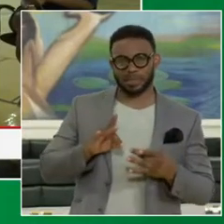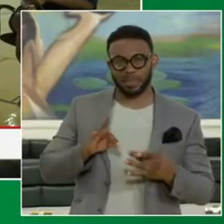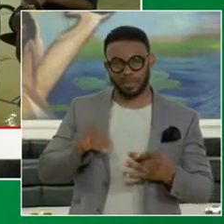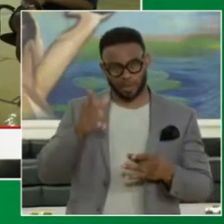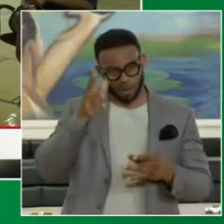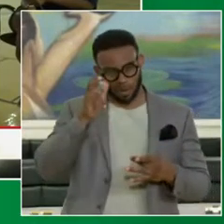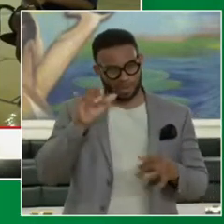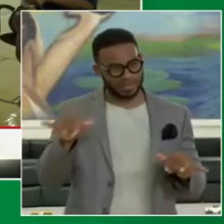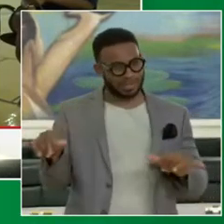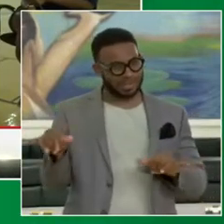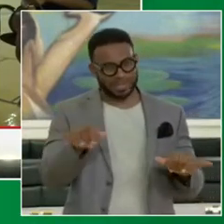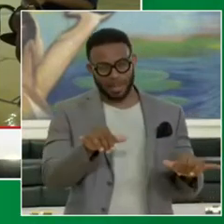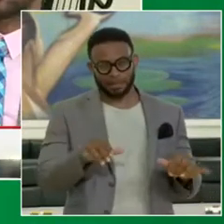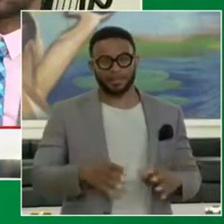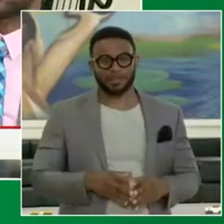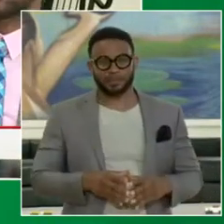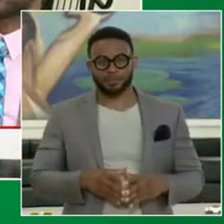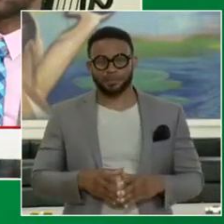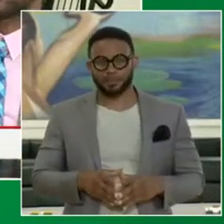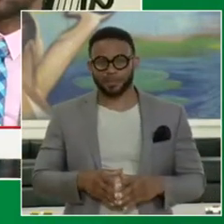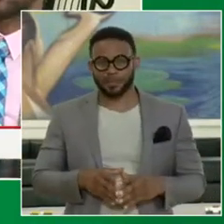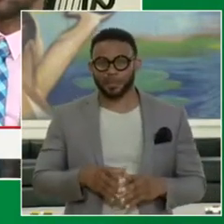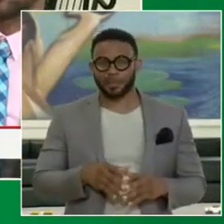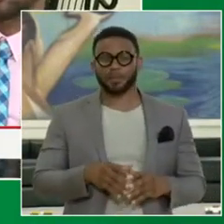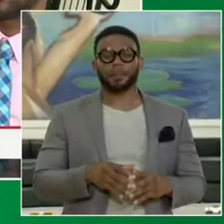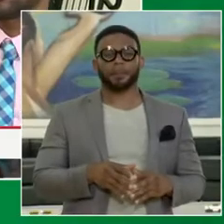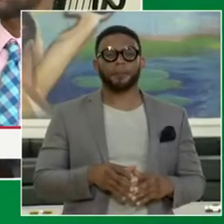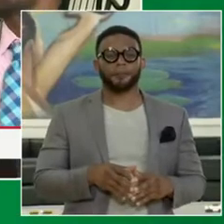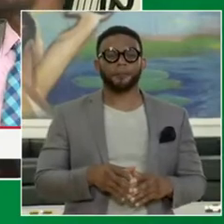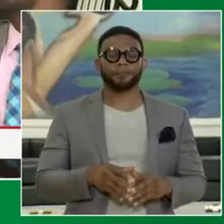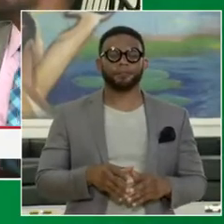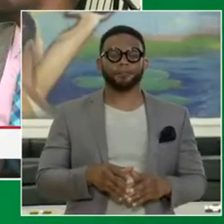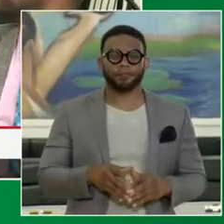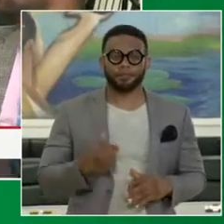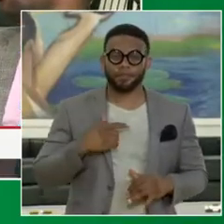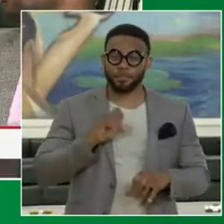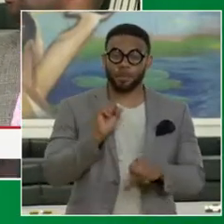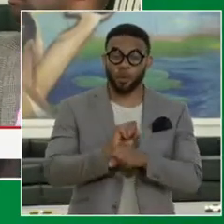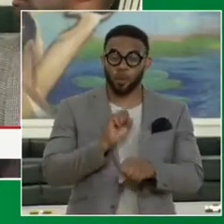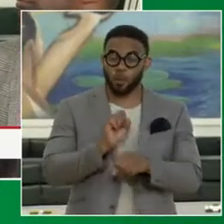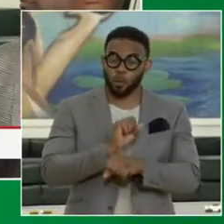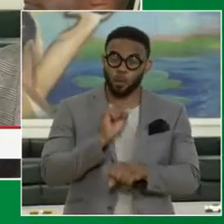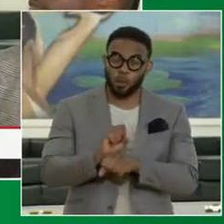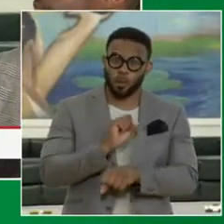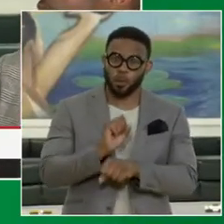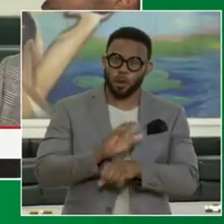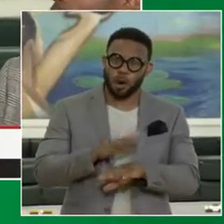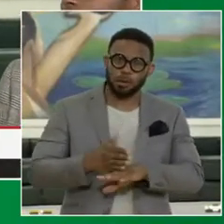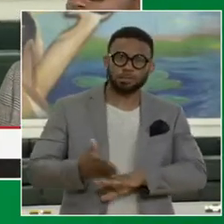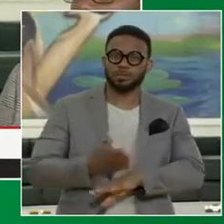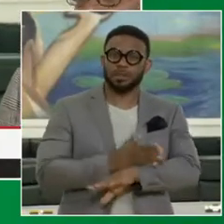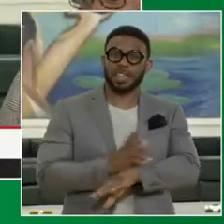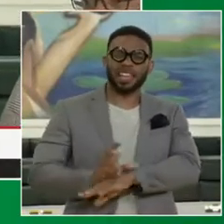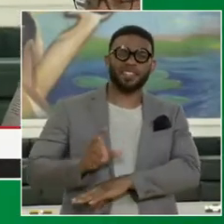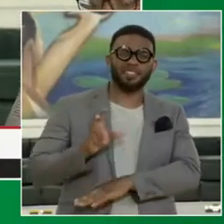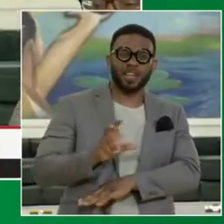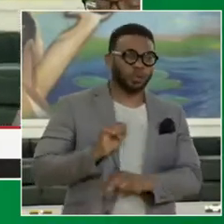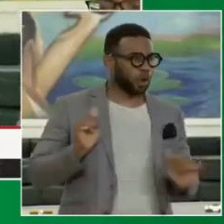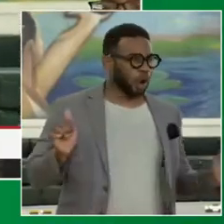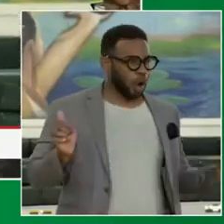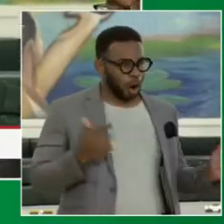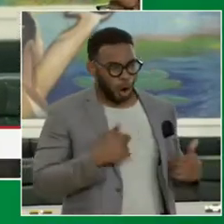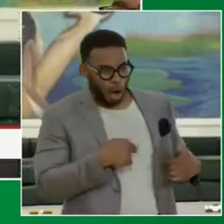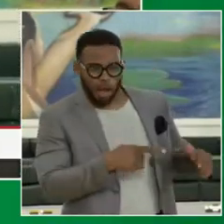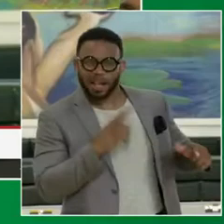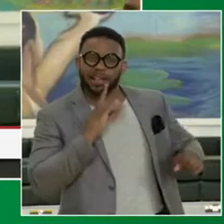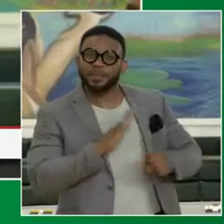heard across the cluster here that we've been working on and that we're invested in, and